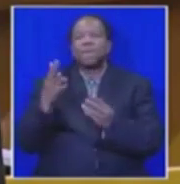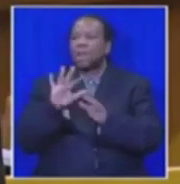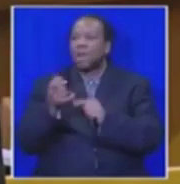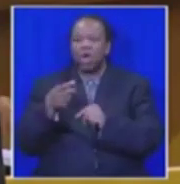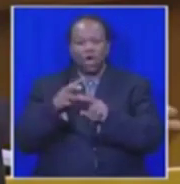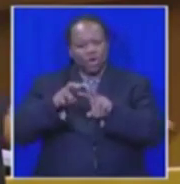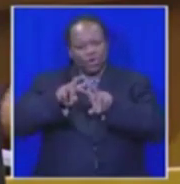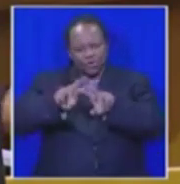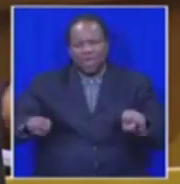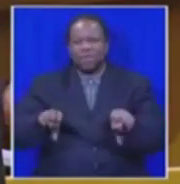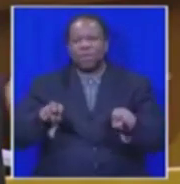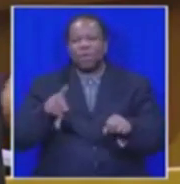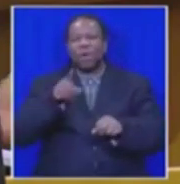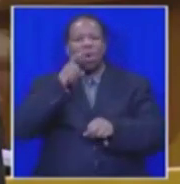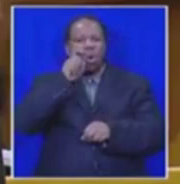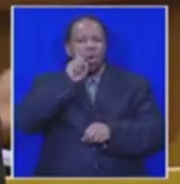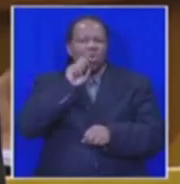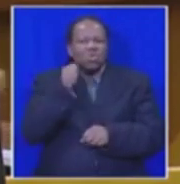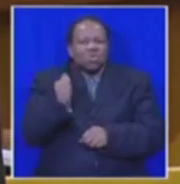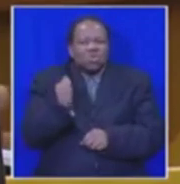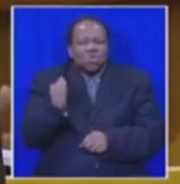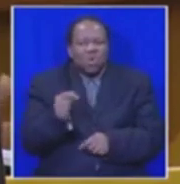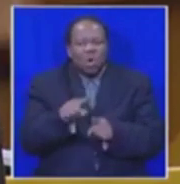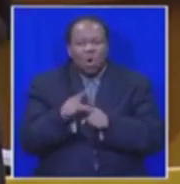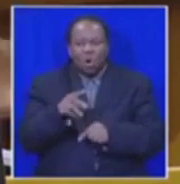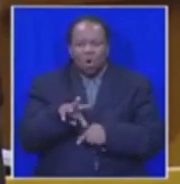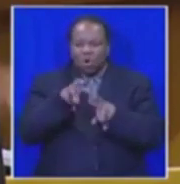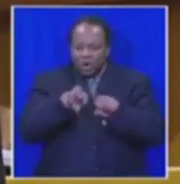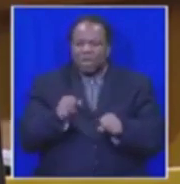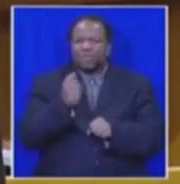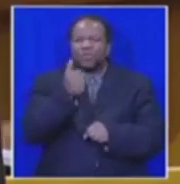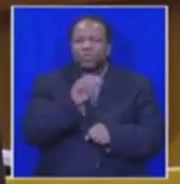children. You can't say that is because of the government ignoring them. There is